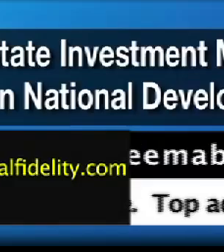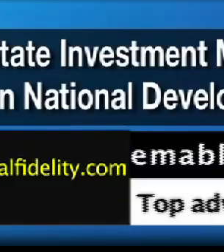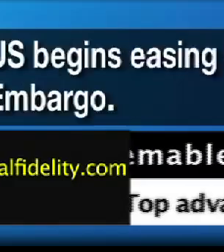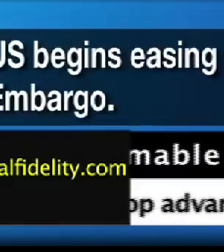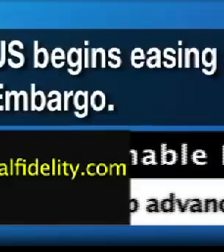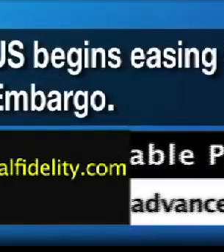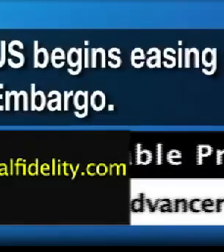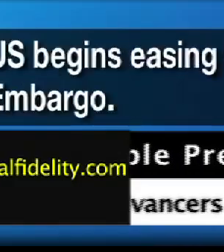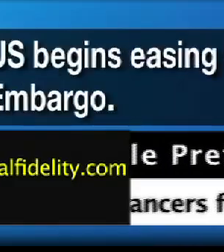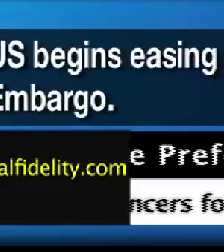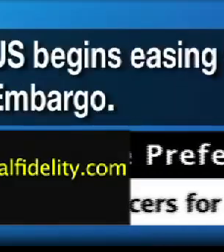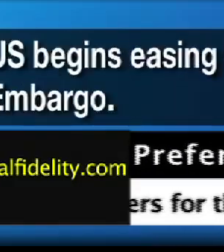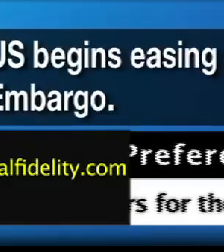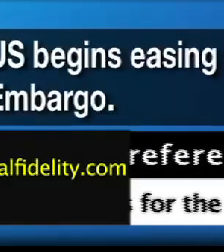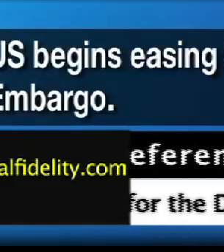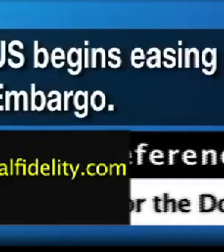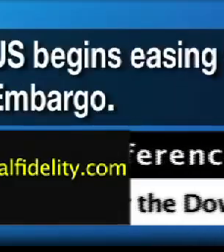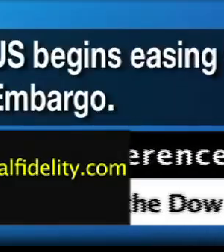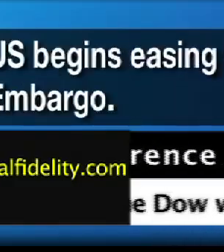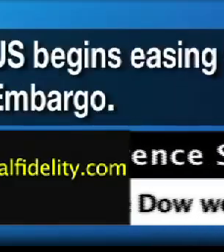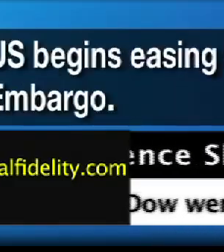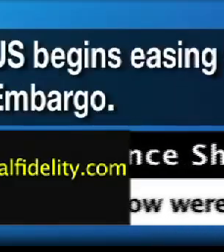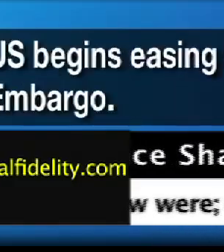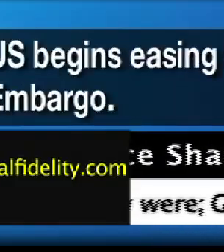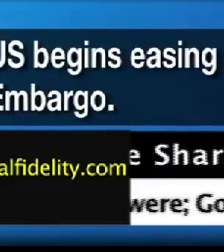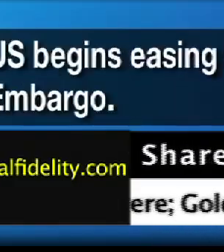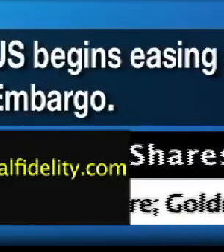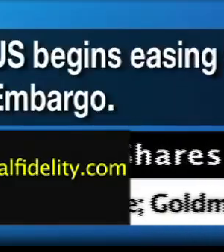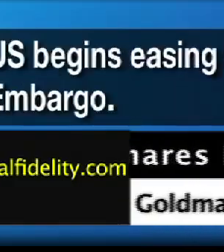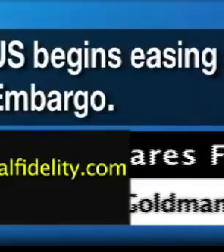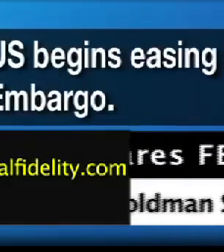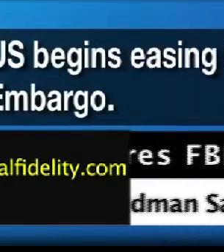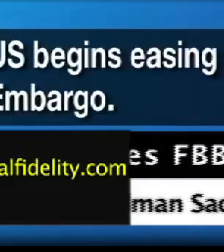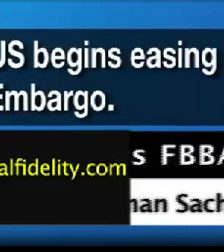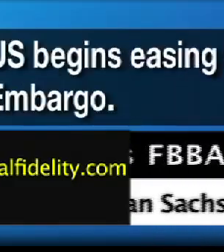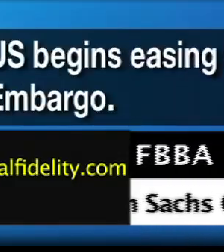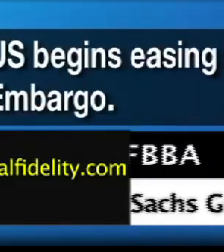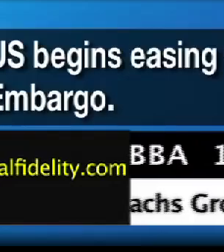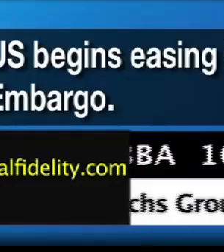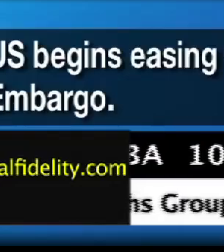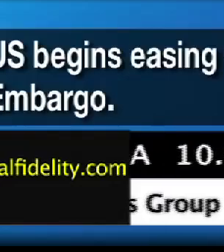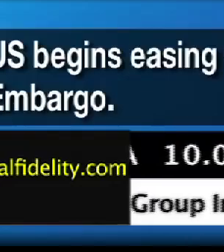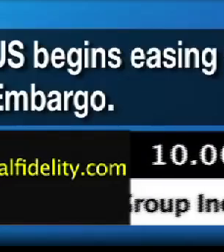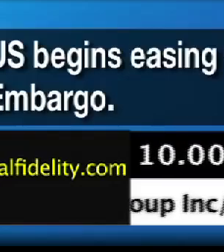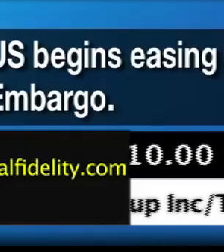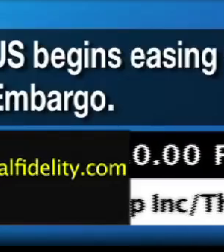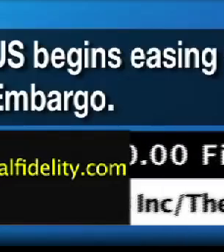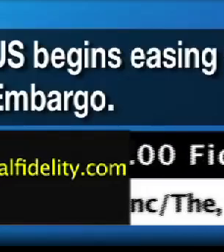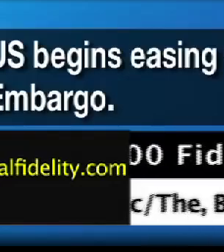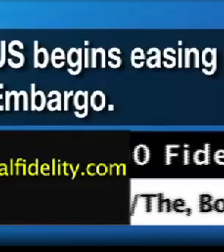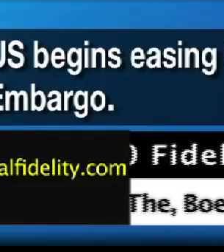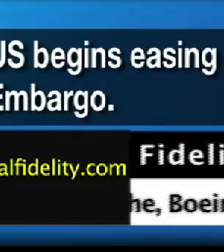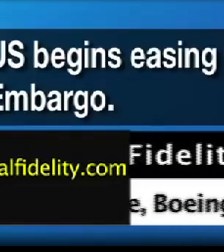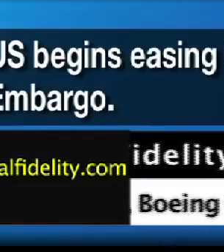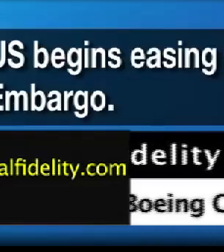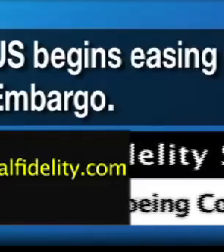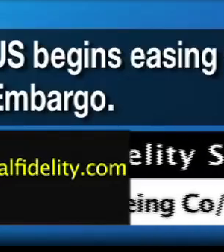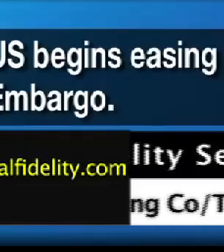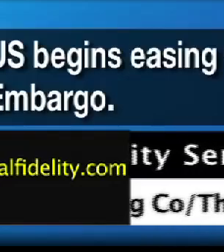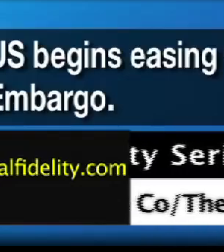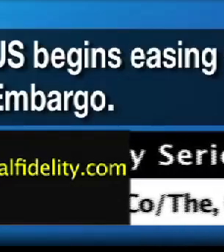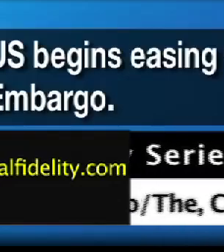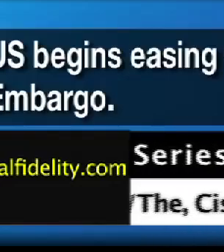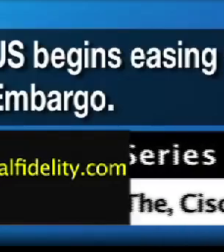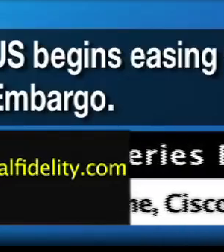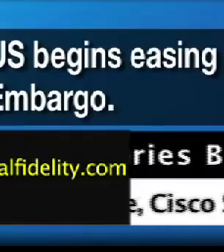2016. And in international business news, starting today, the United States eased restrictions on business and travel with Cuba. The latest